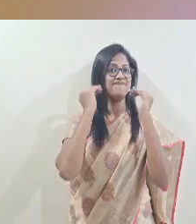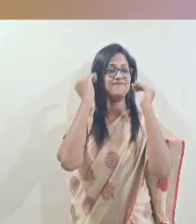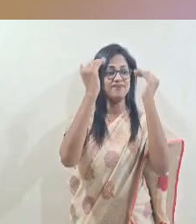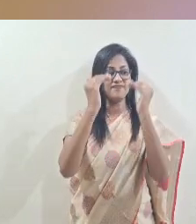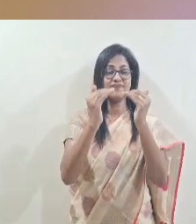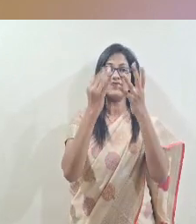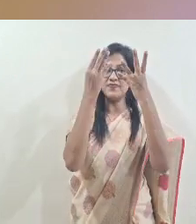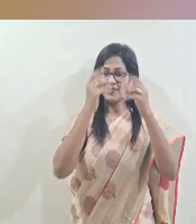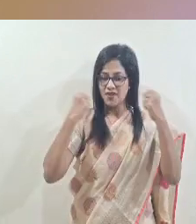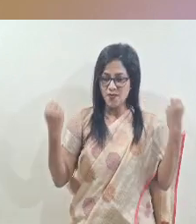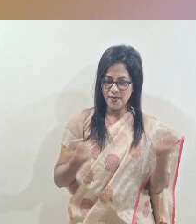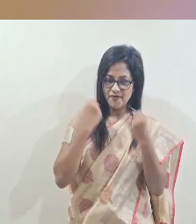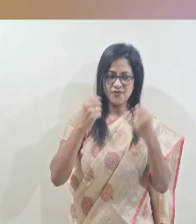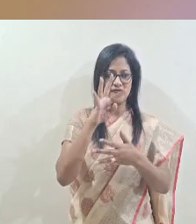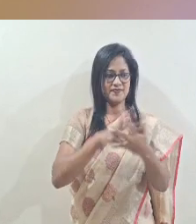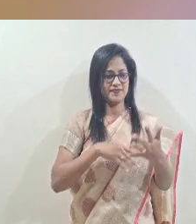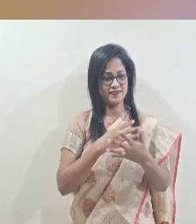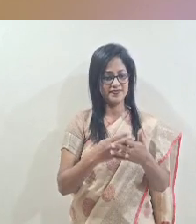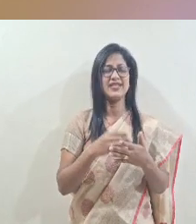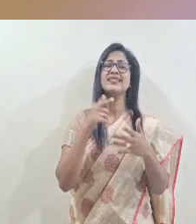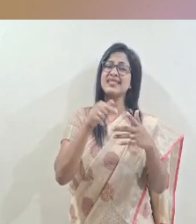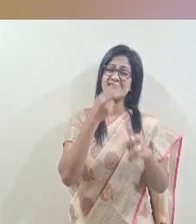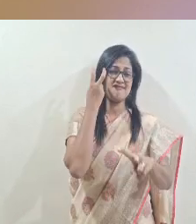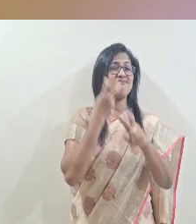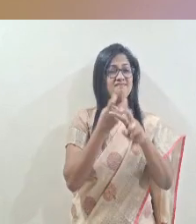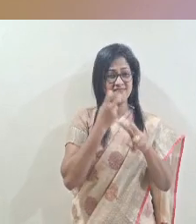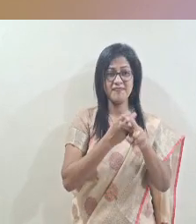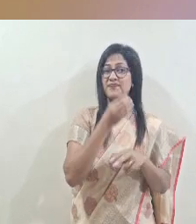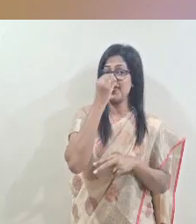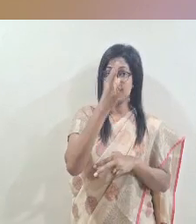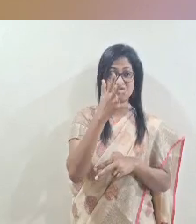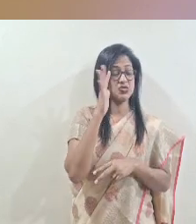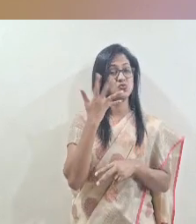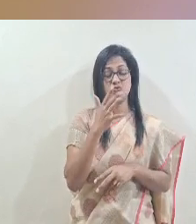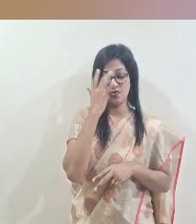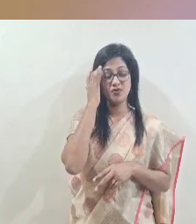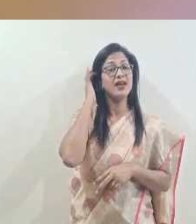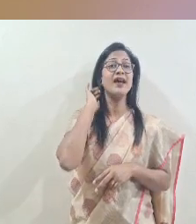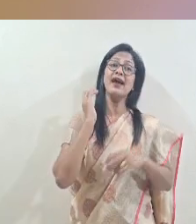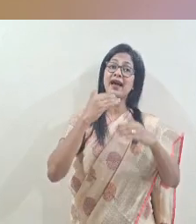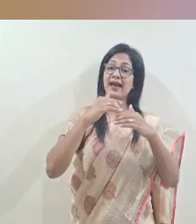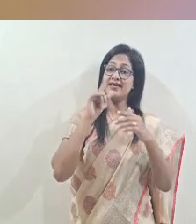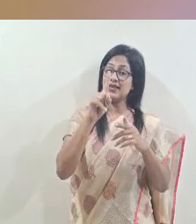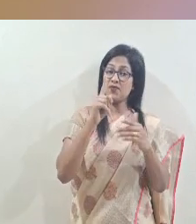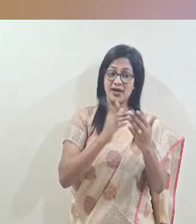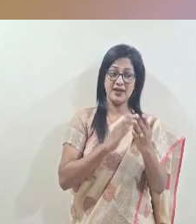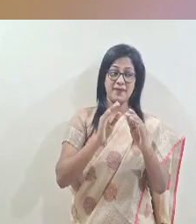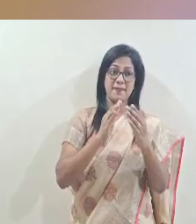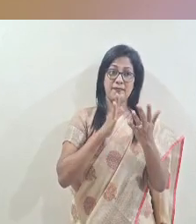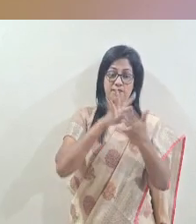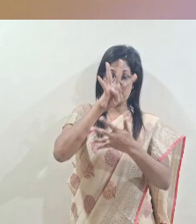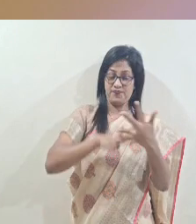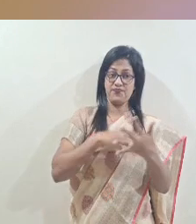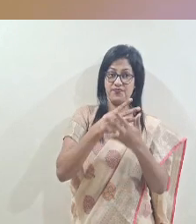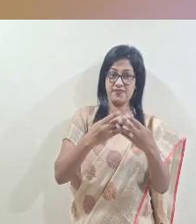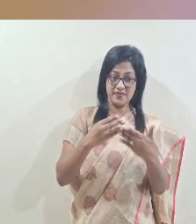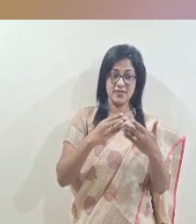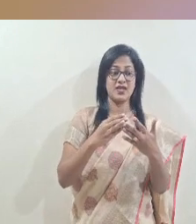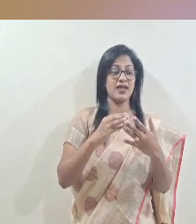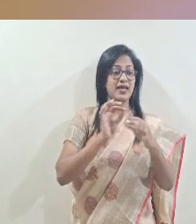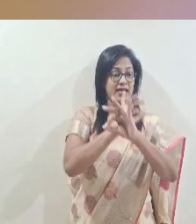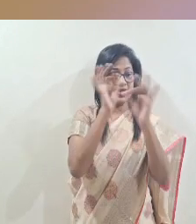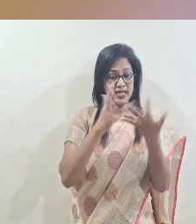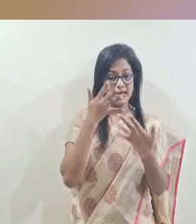metrics, which is tedious. I would not say that it's very easy to develop a single metrics for measuring resilience